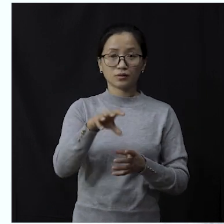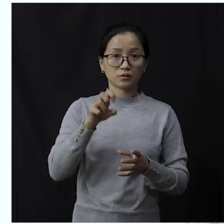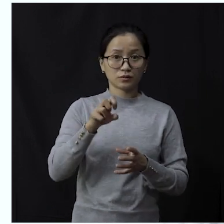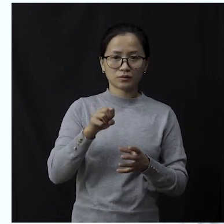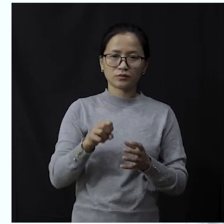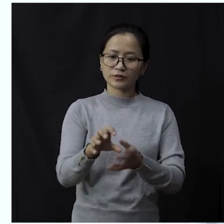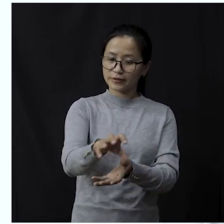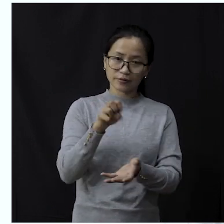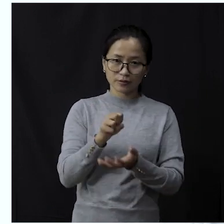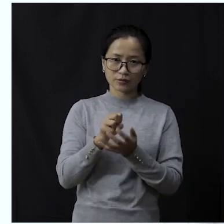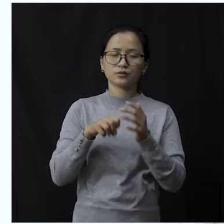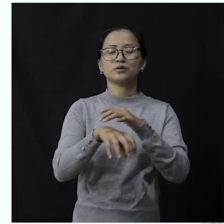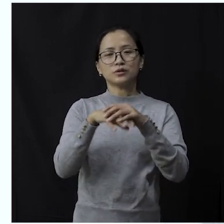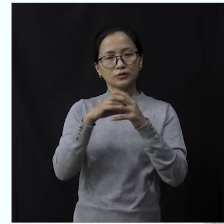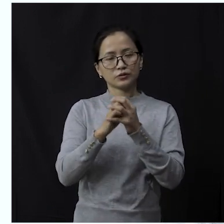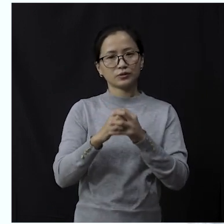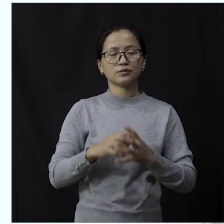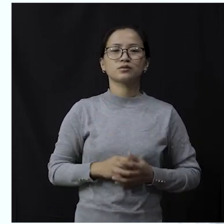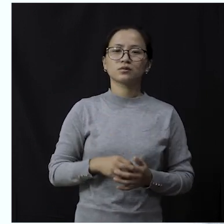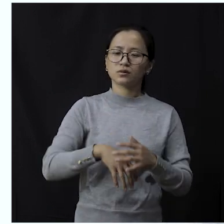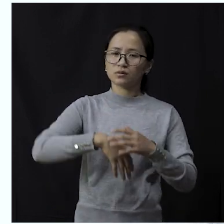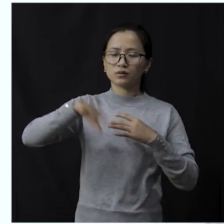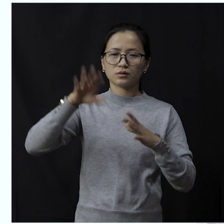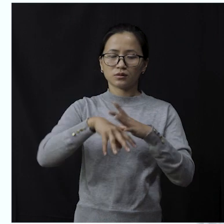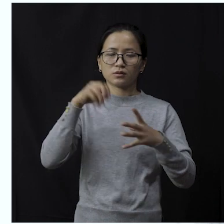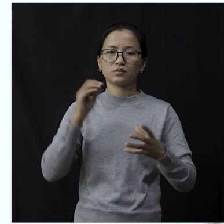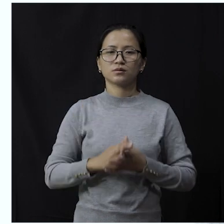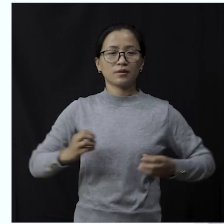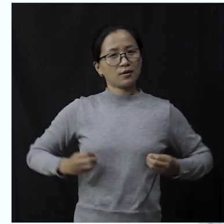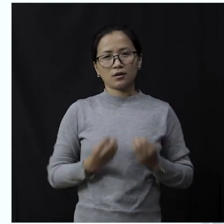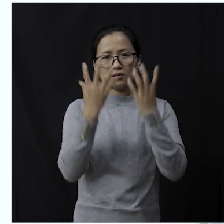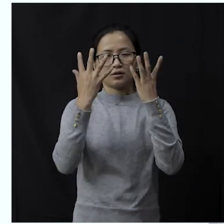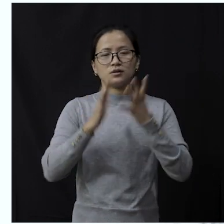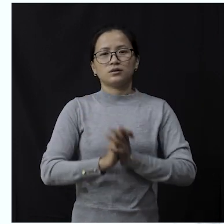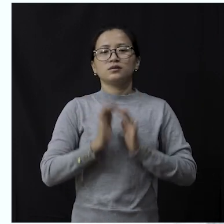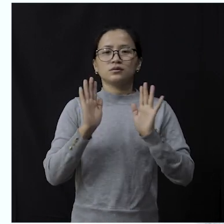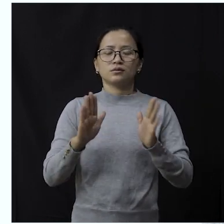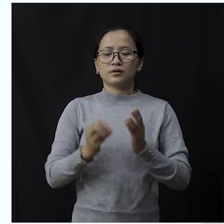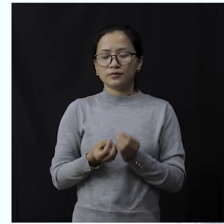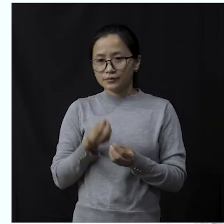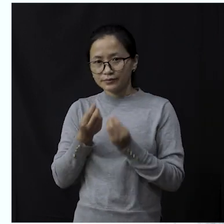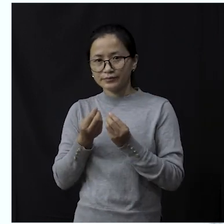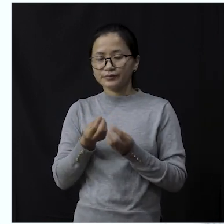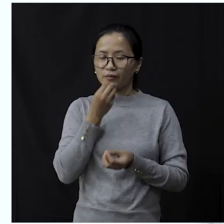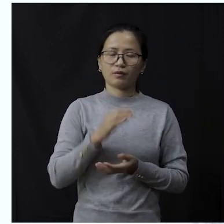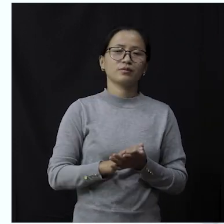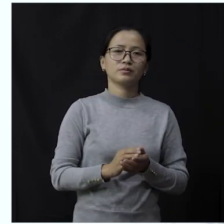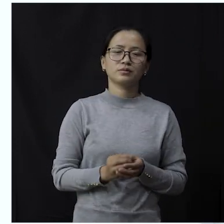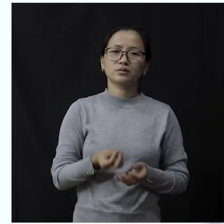trapped. Just think, when you are going out with your friend to enjoy, to have a picnic, but